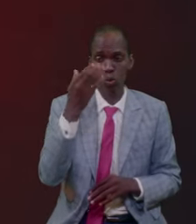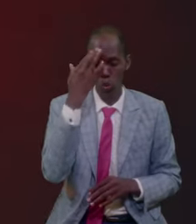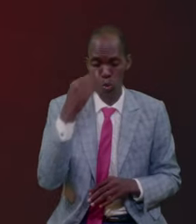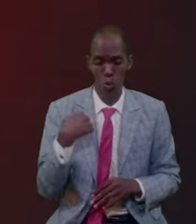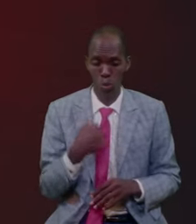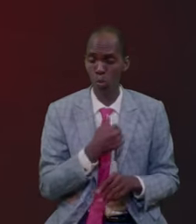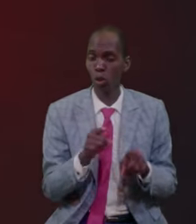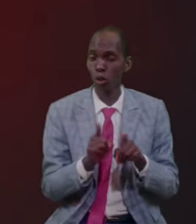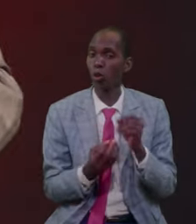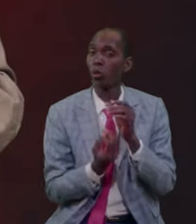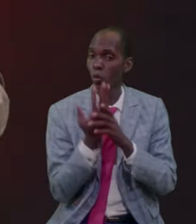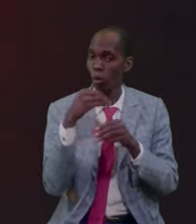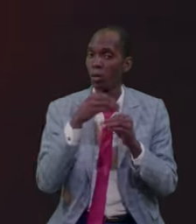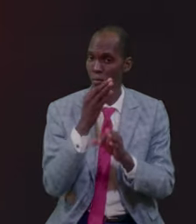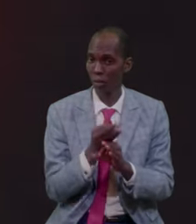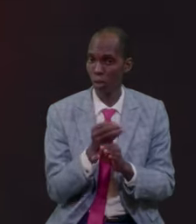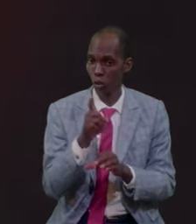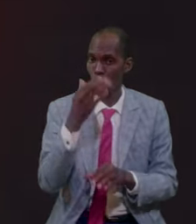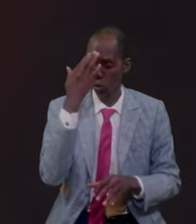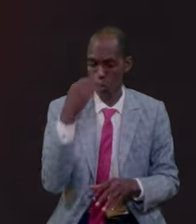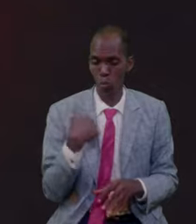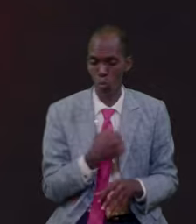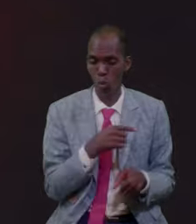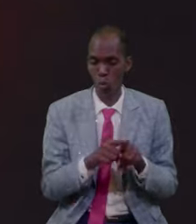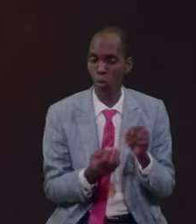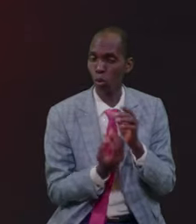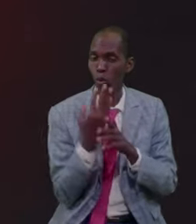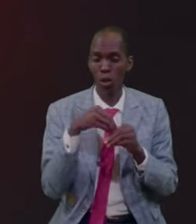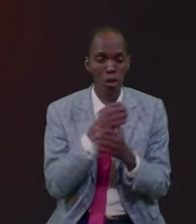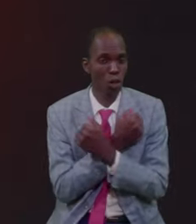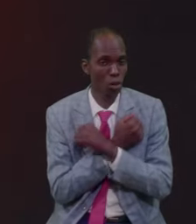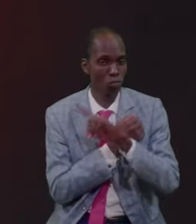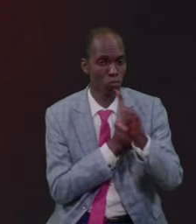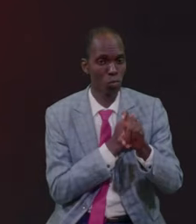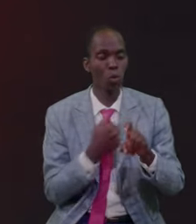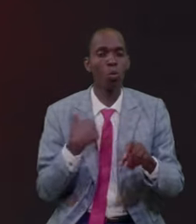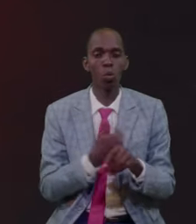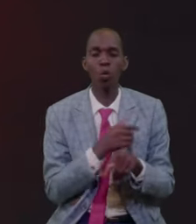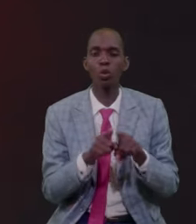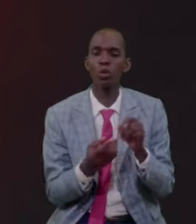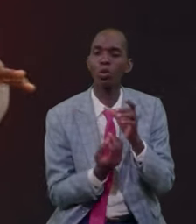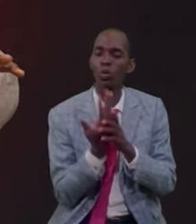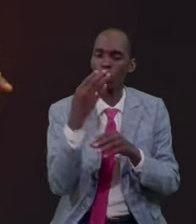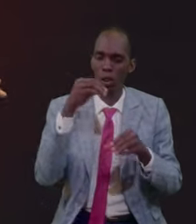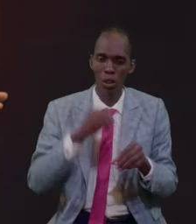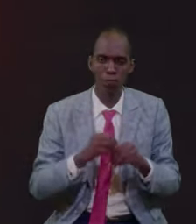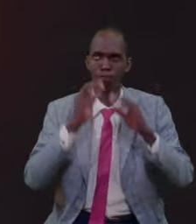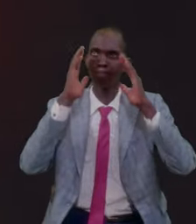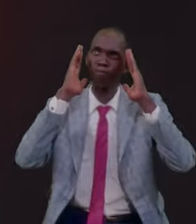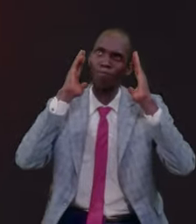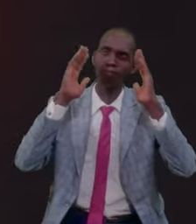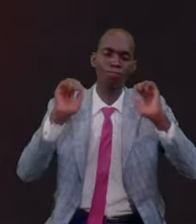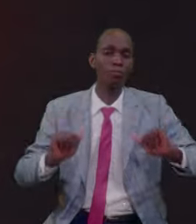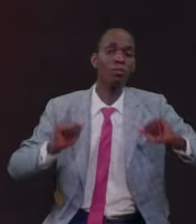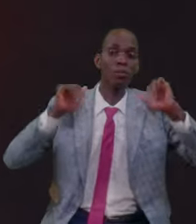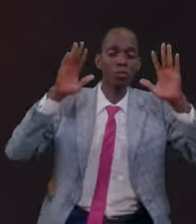faith? Do you know we grow in love? Do you know we grow in consecration? Do you know we grow even